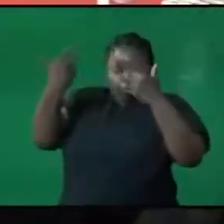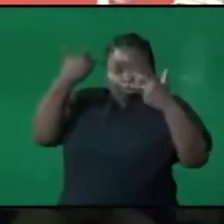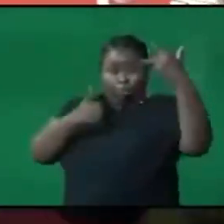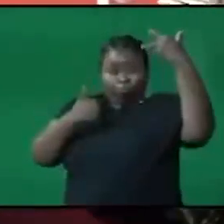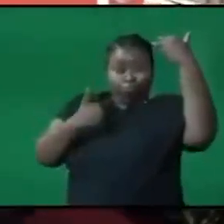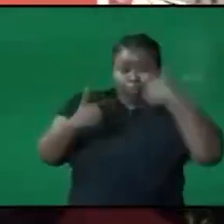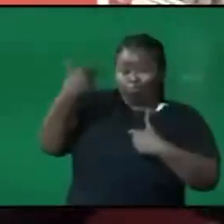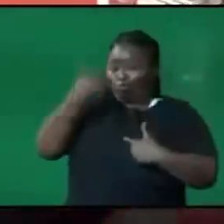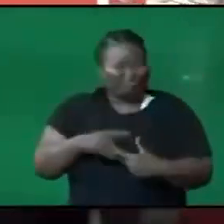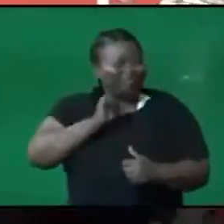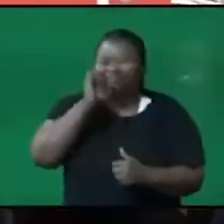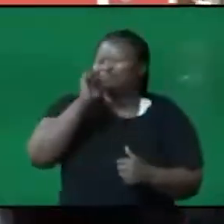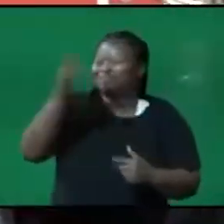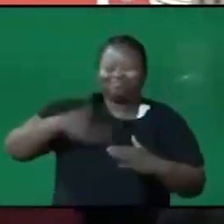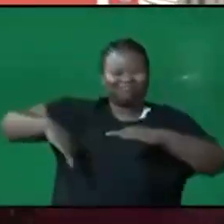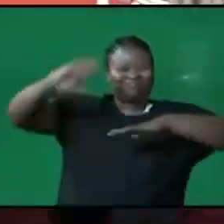besetubulas.